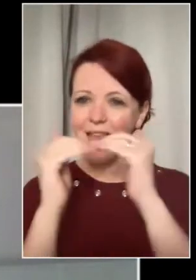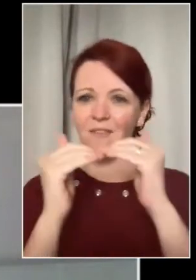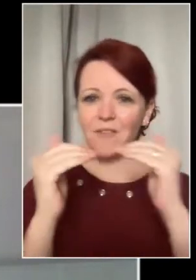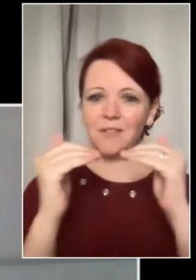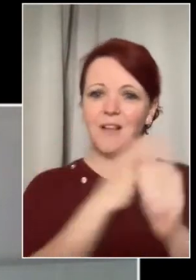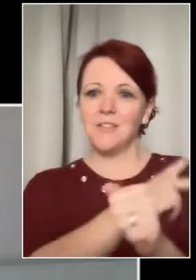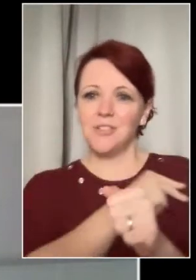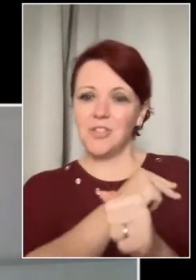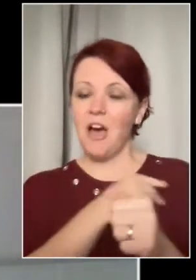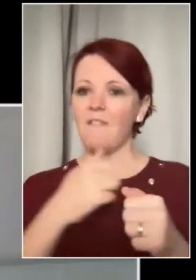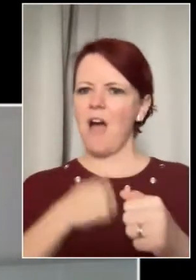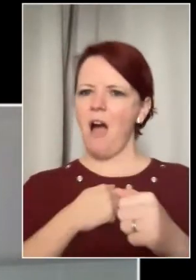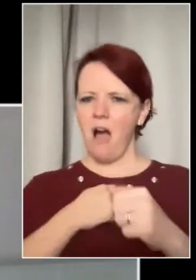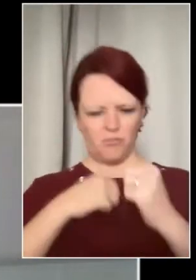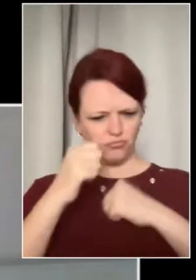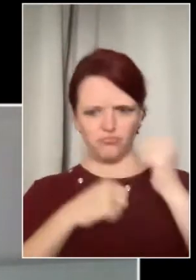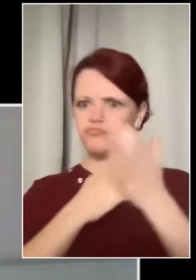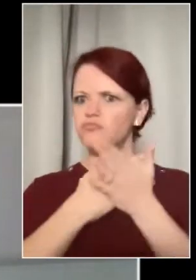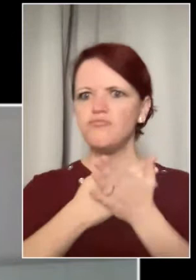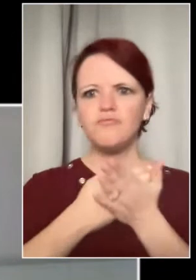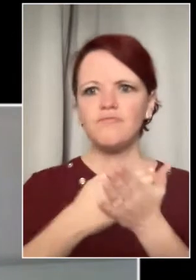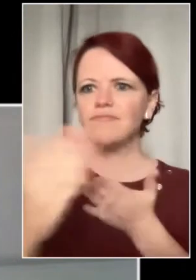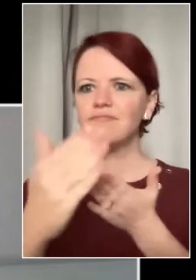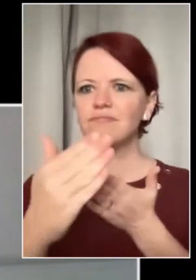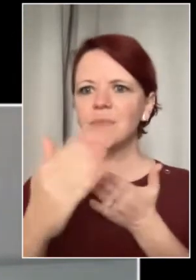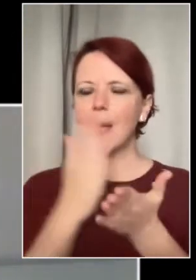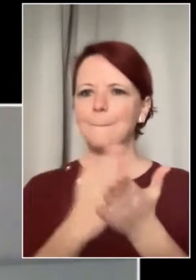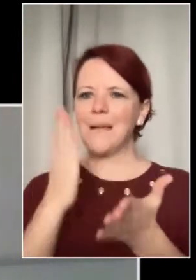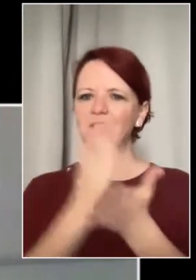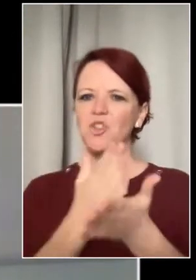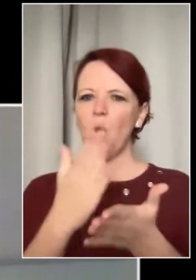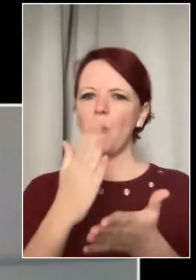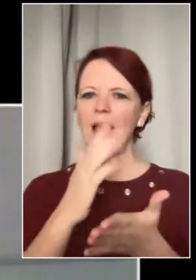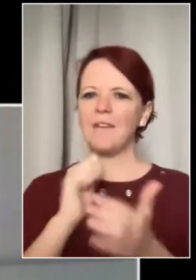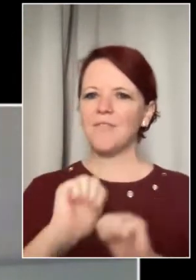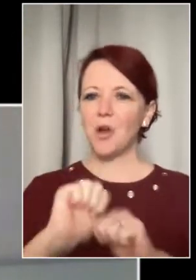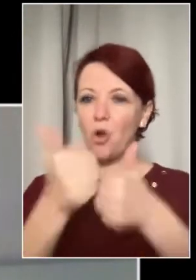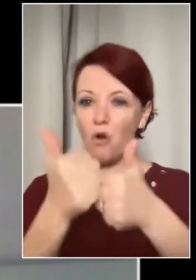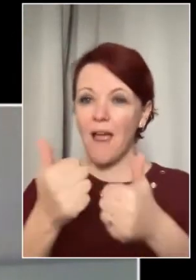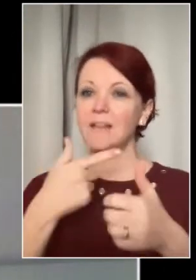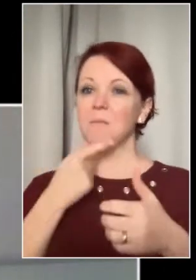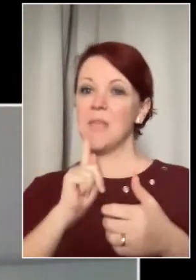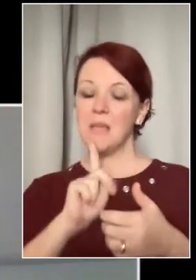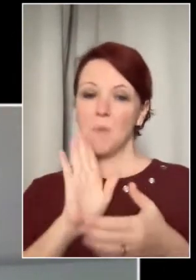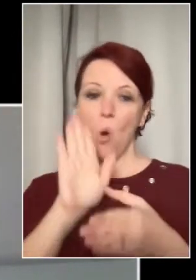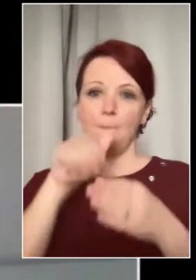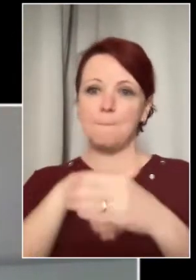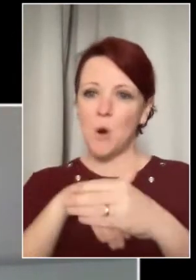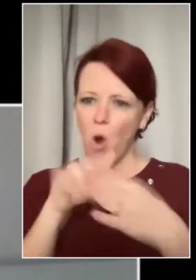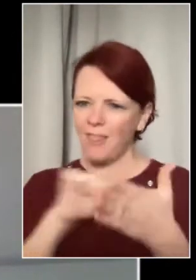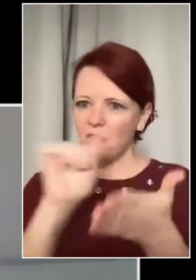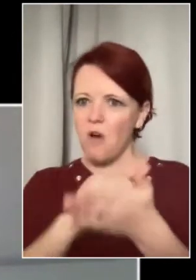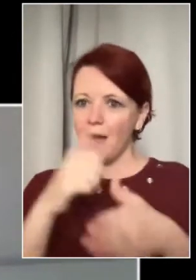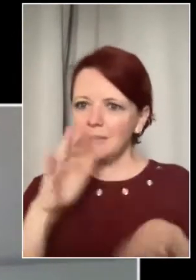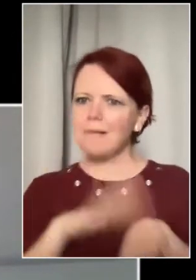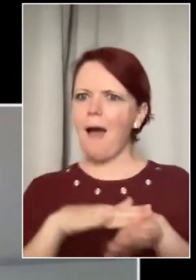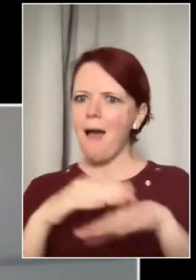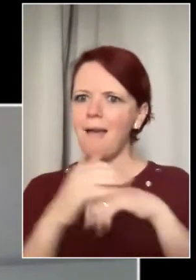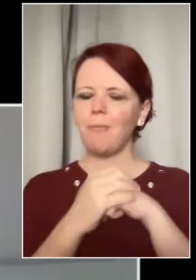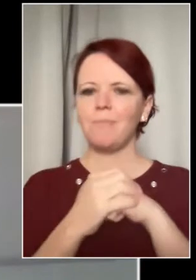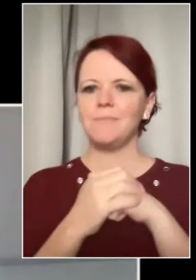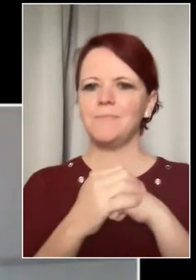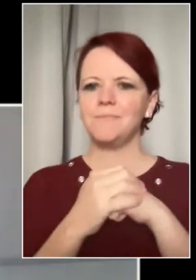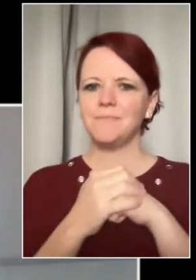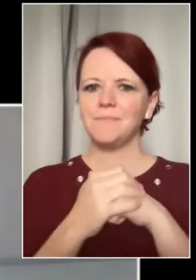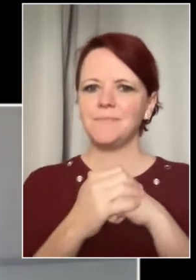very clear, in terms of us making sure that we have the right people in the right places at the right time. And we make sure that it's aligned